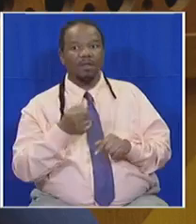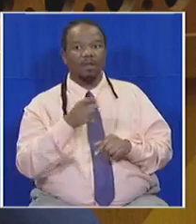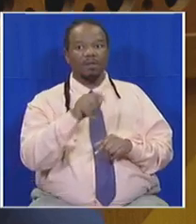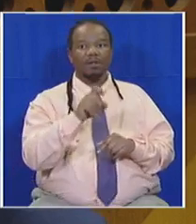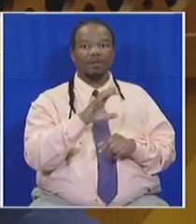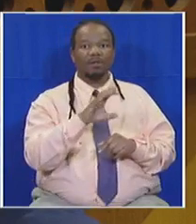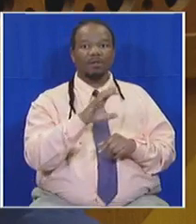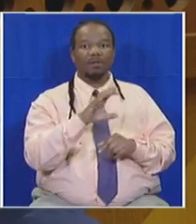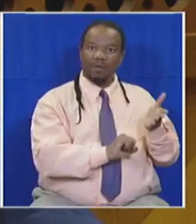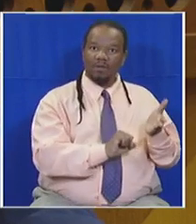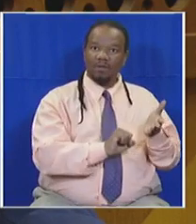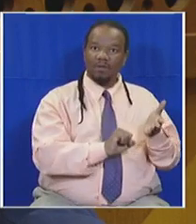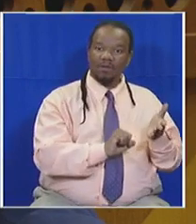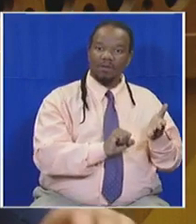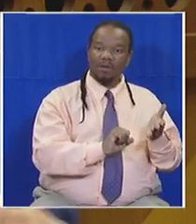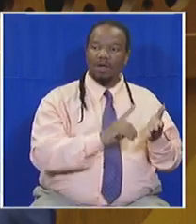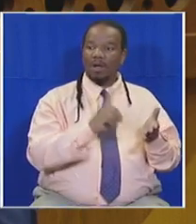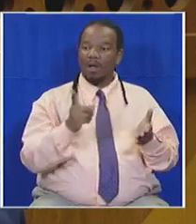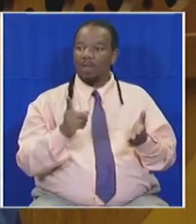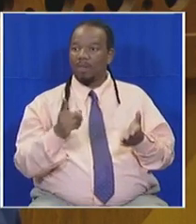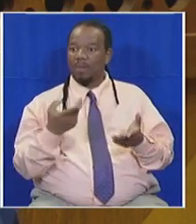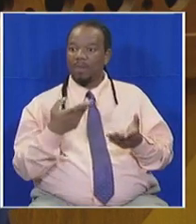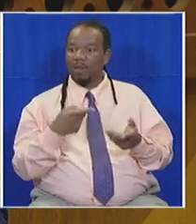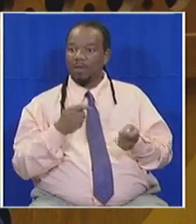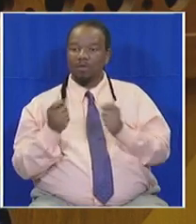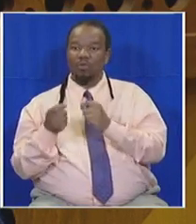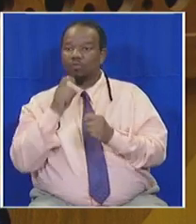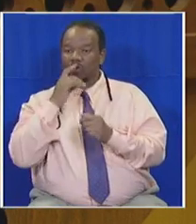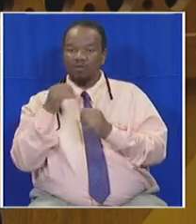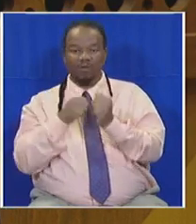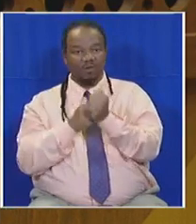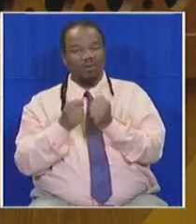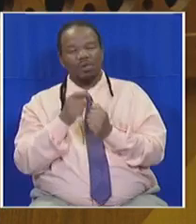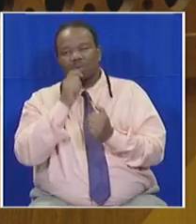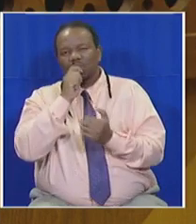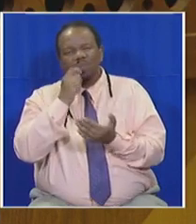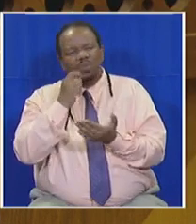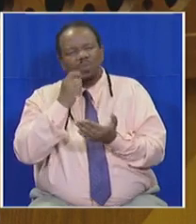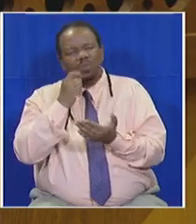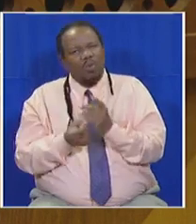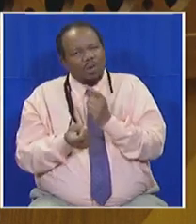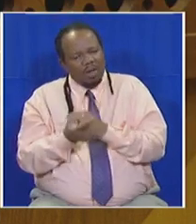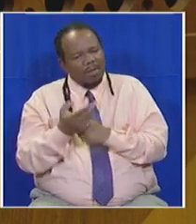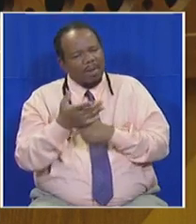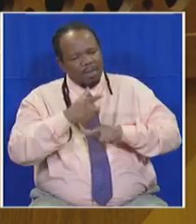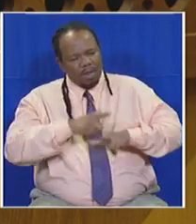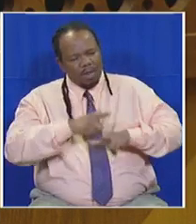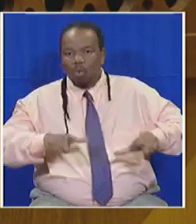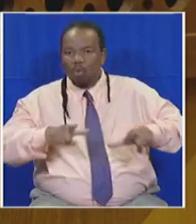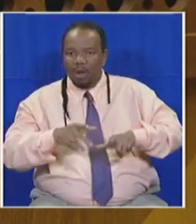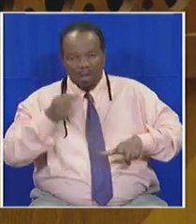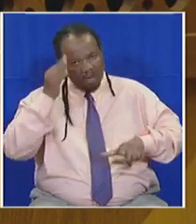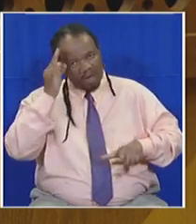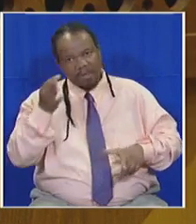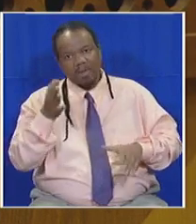infrastruktuurontwikkeling. Dit is die werklike prentjie van plaaslike regering en nie die Ethiopia wat die agbare